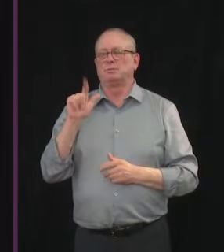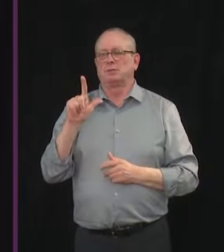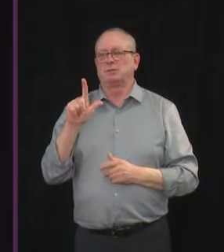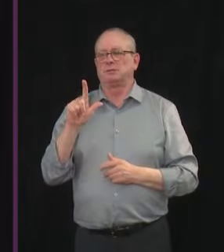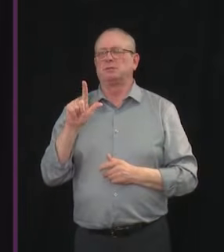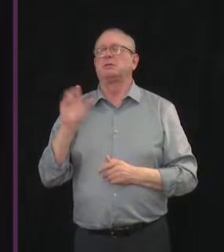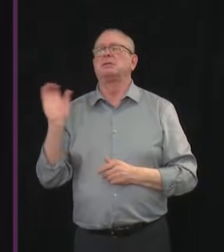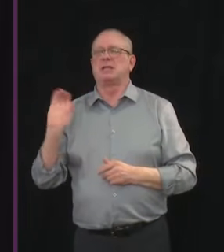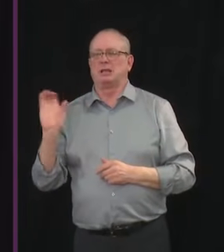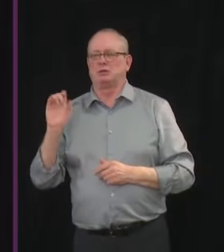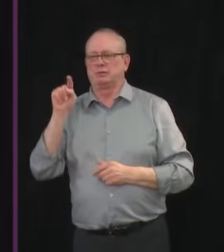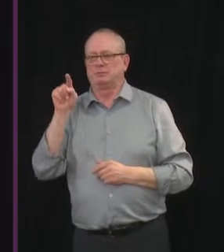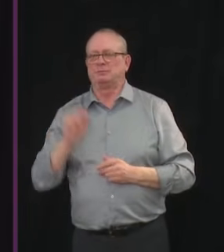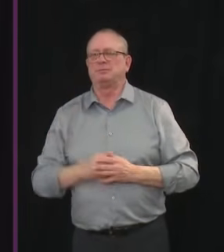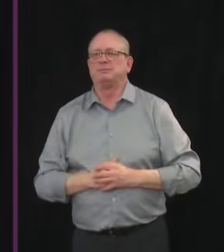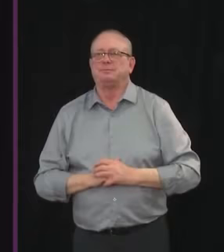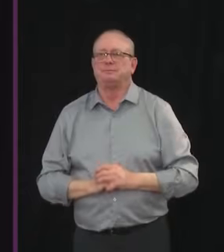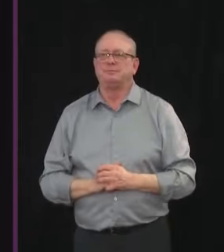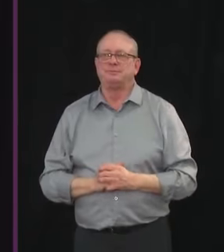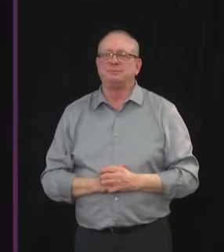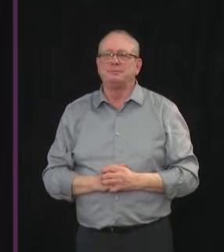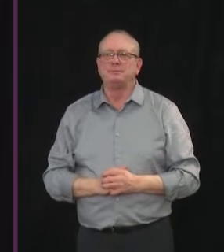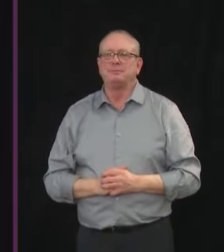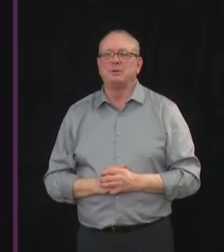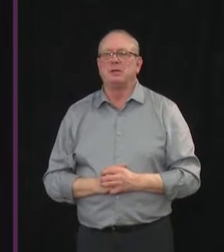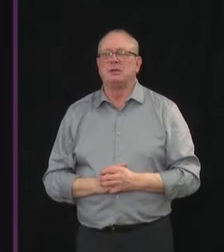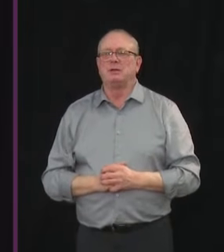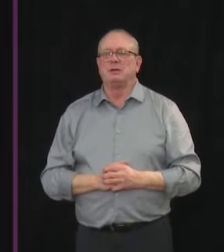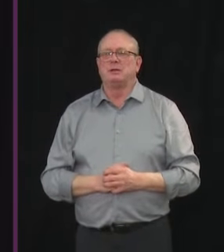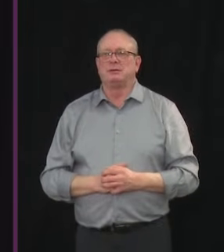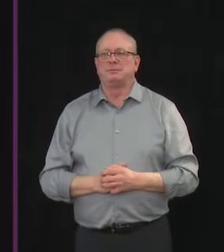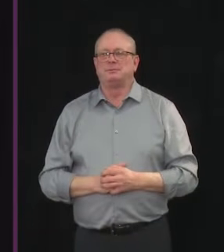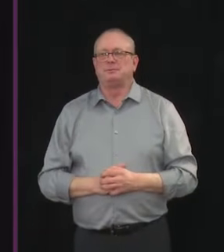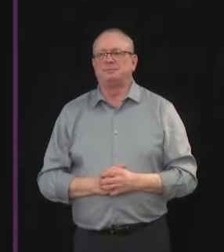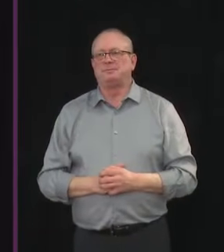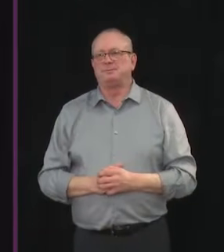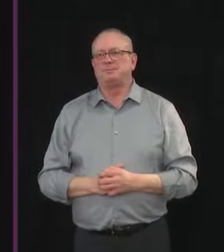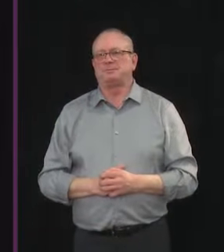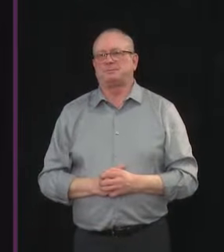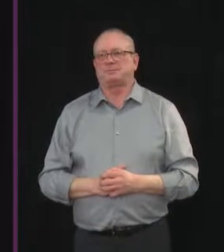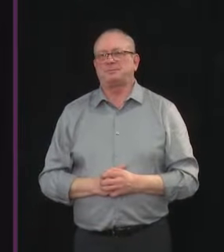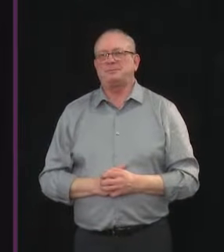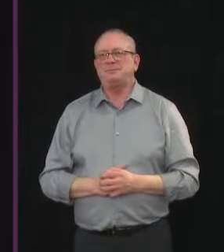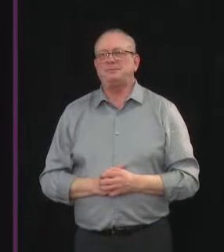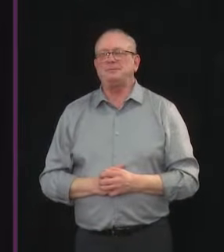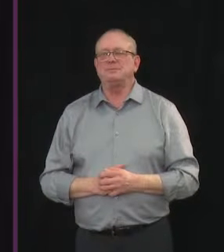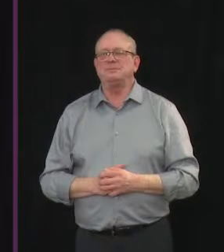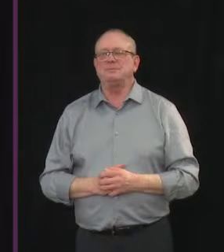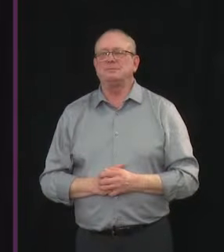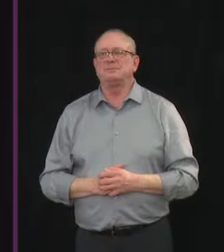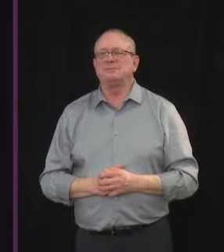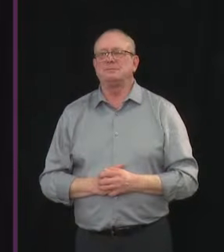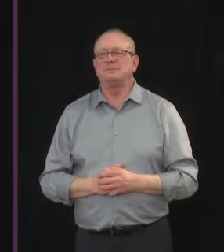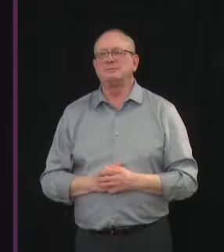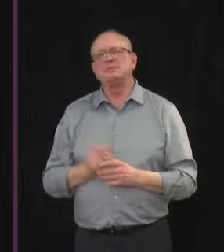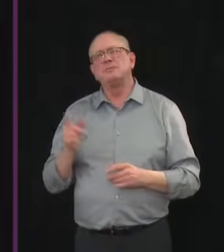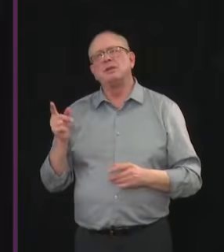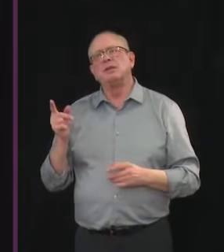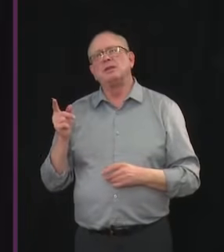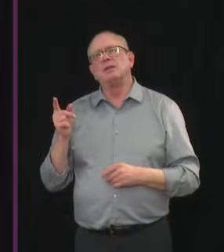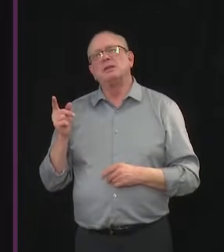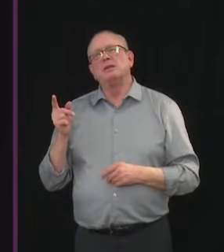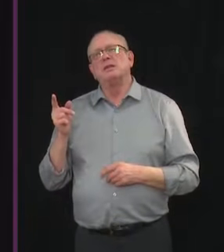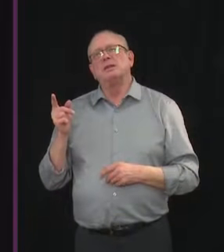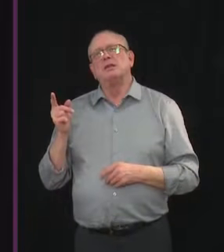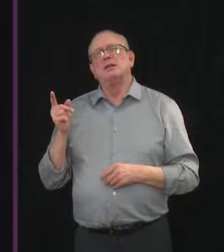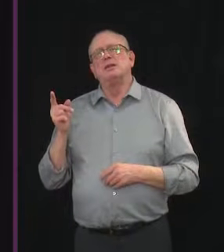Hi, Dr. Hinshaw. Thanks for taking my question. Are you able to quantify how many eligible healthcare workers have yet